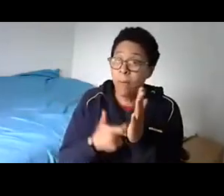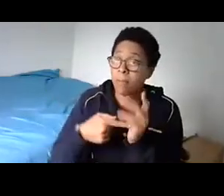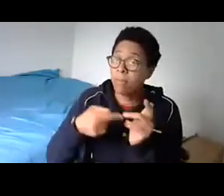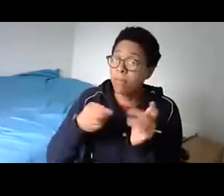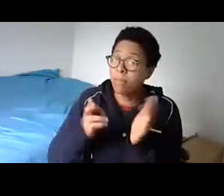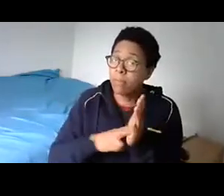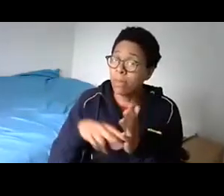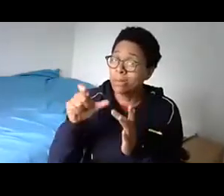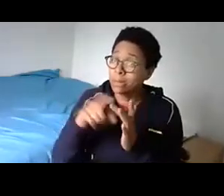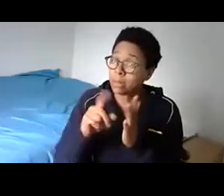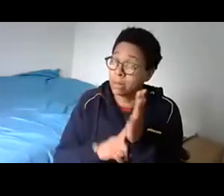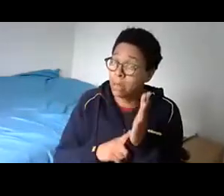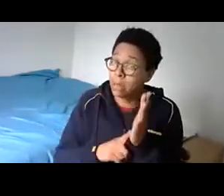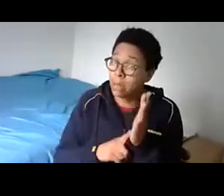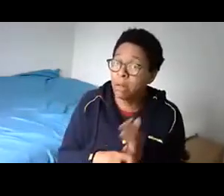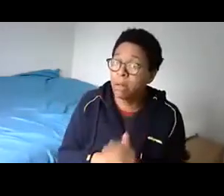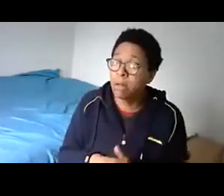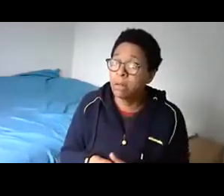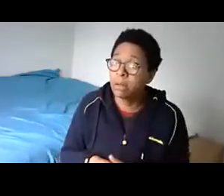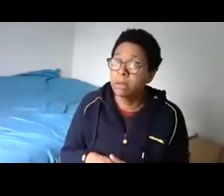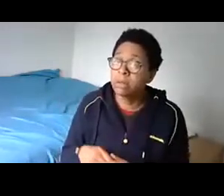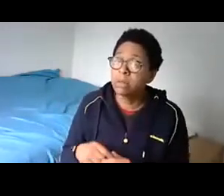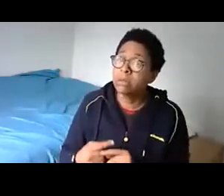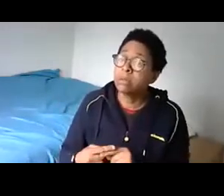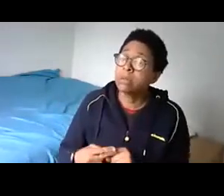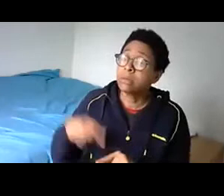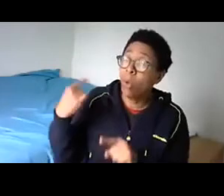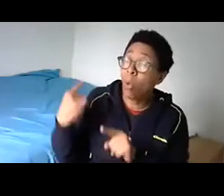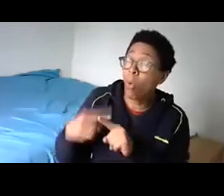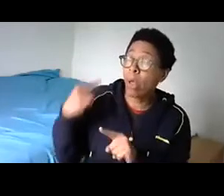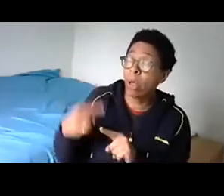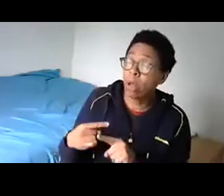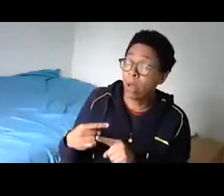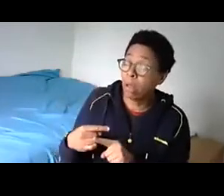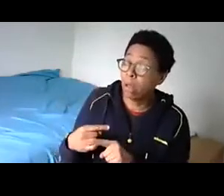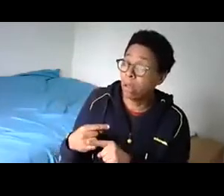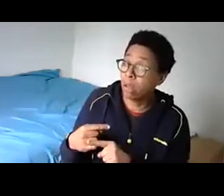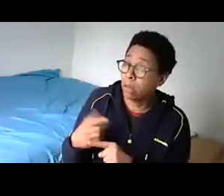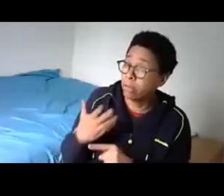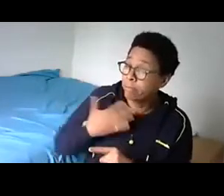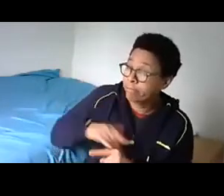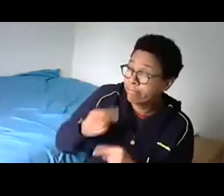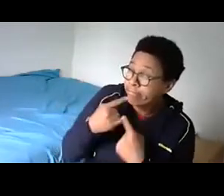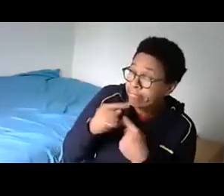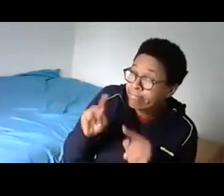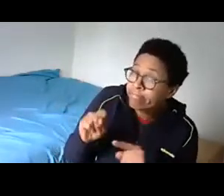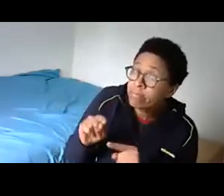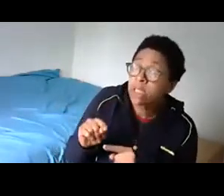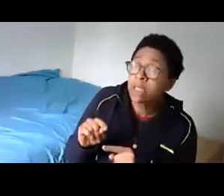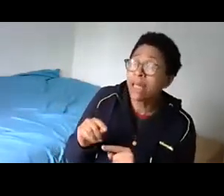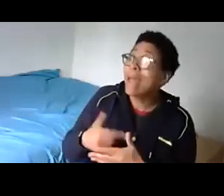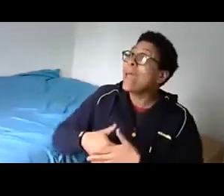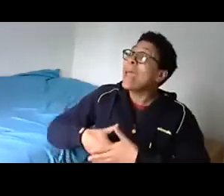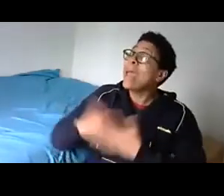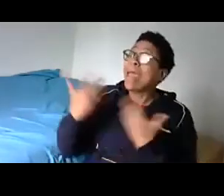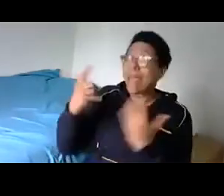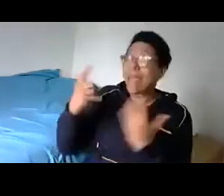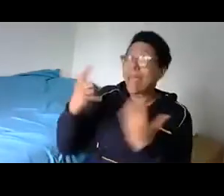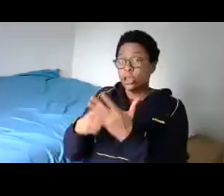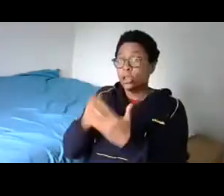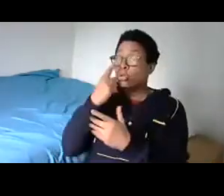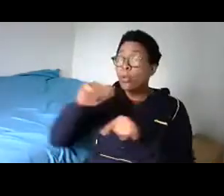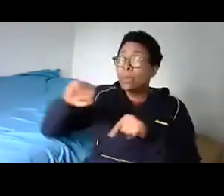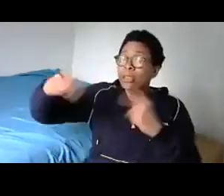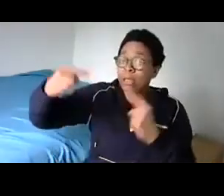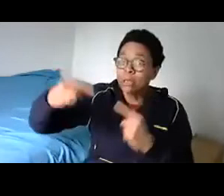just very quickly to say that most decisions around social care could be challenged legally, and they could be challenged